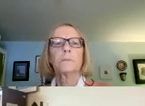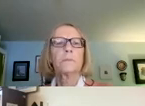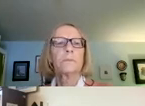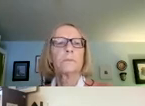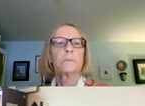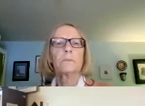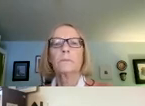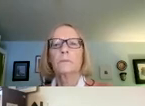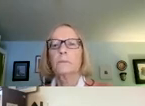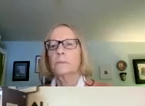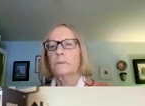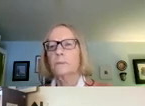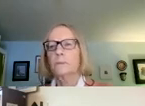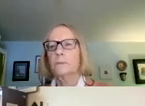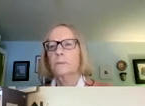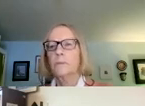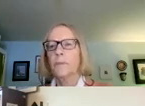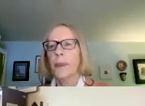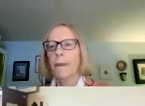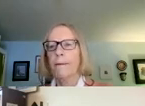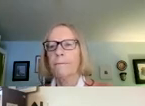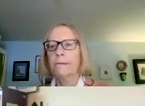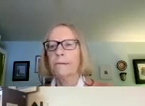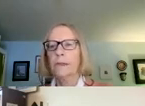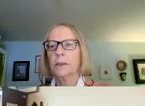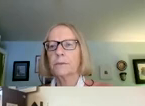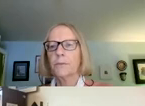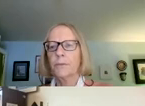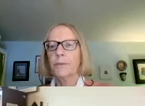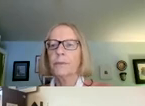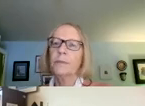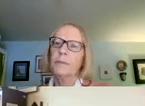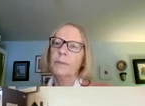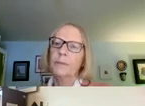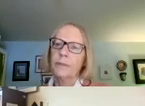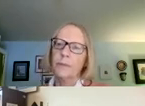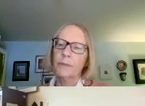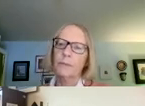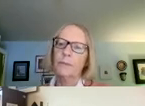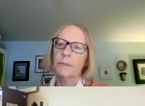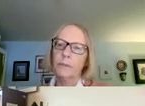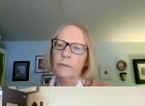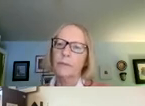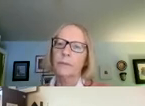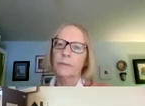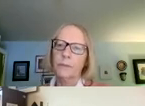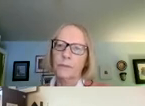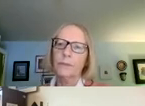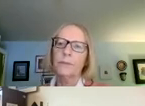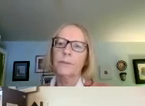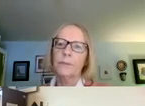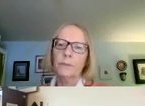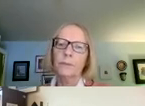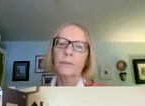very conscious of that. So we've had about 1,400 reports, and as Steve mentioned, less than 10% of those have had to proceed